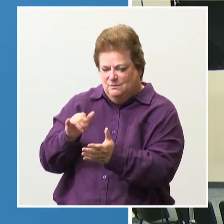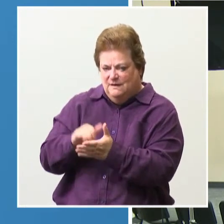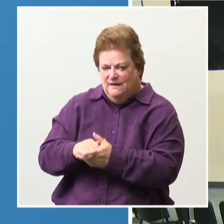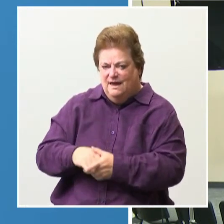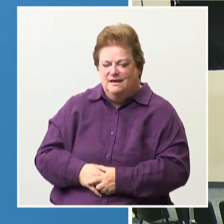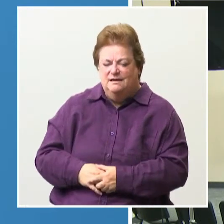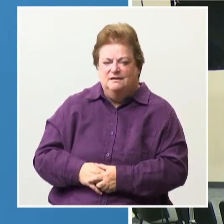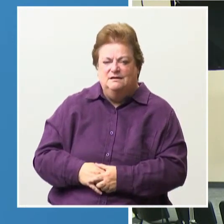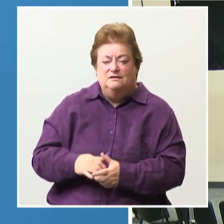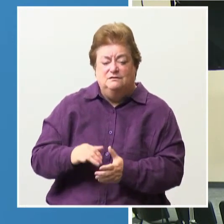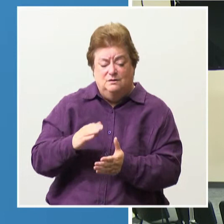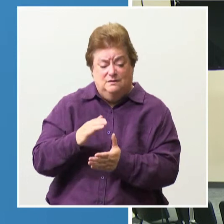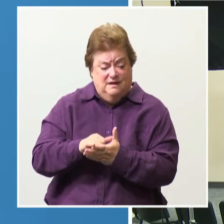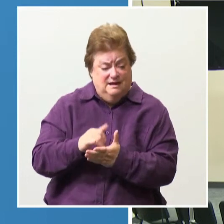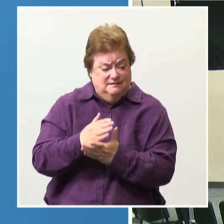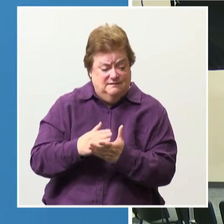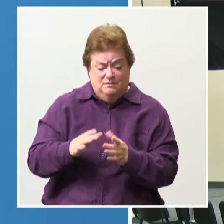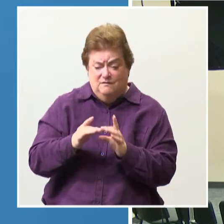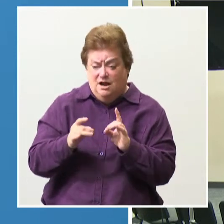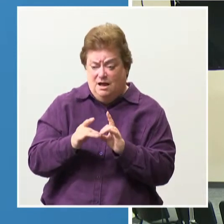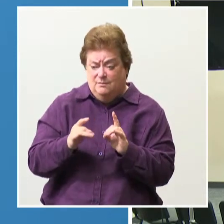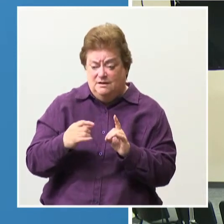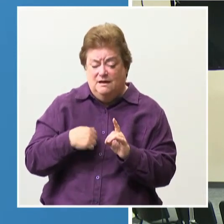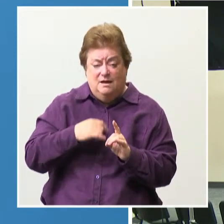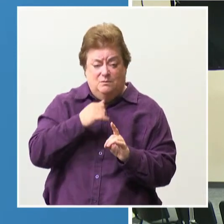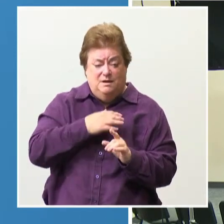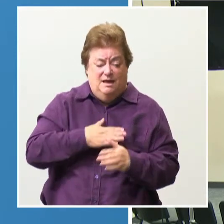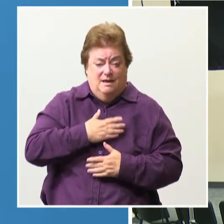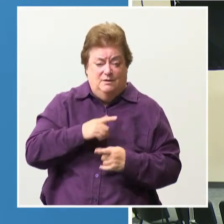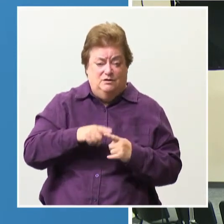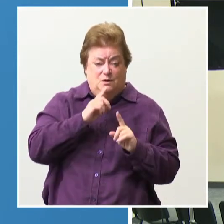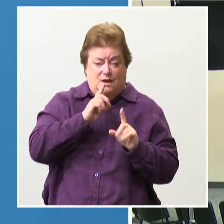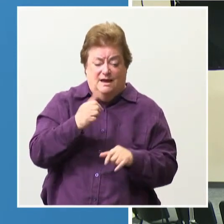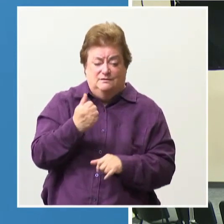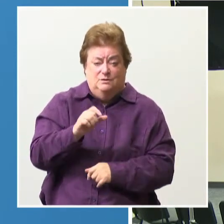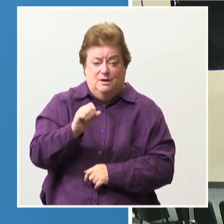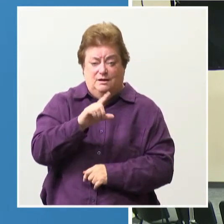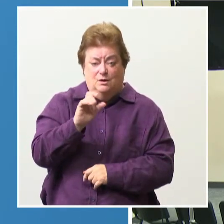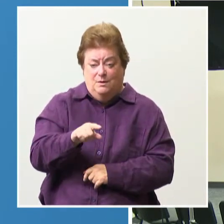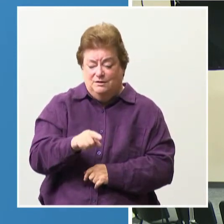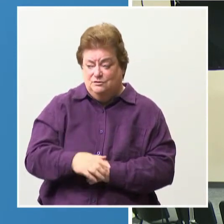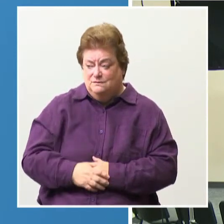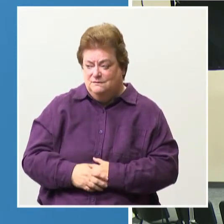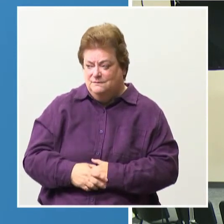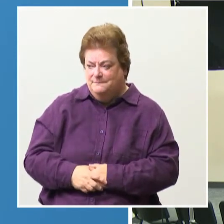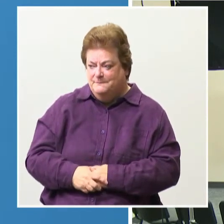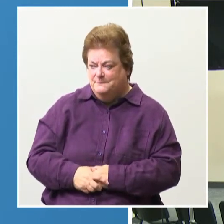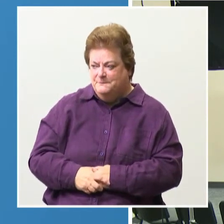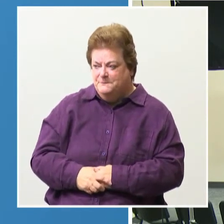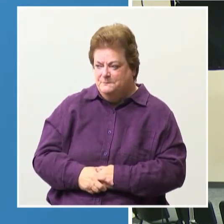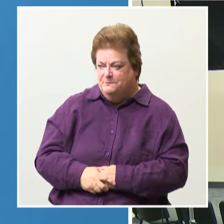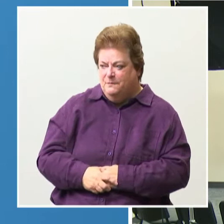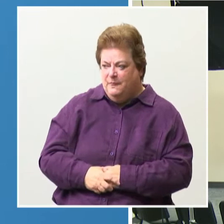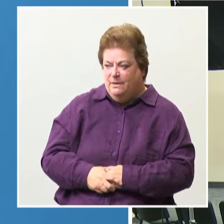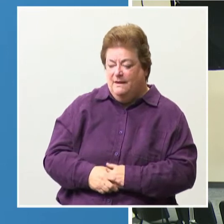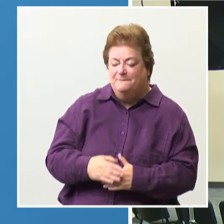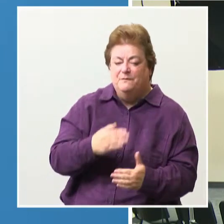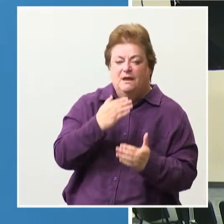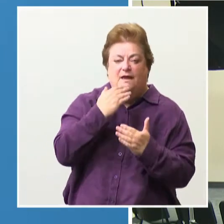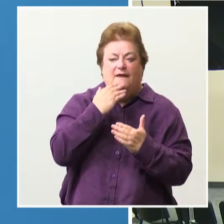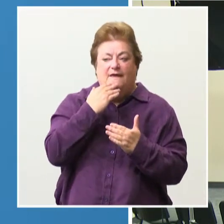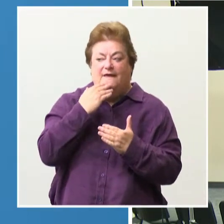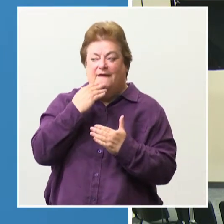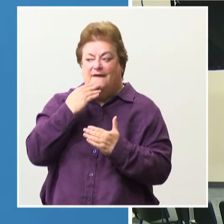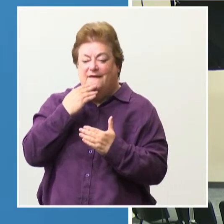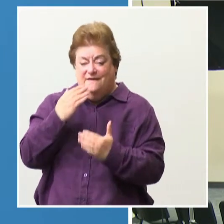some of the comments I had. I would certainly be happy to answer any questions that I may. Well, thank you, Dr.